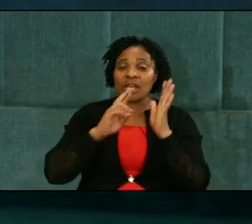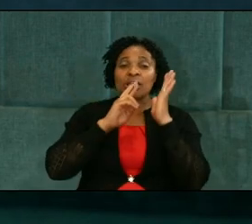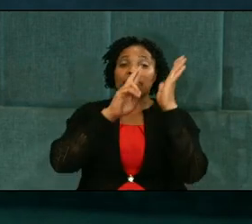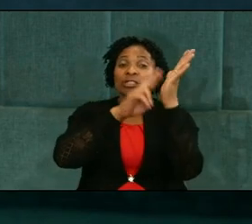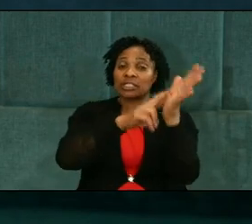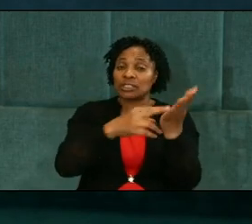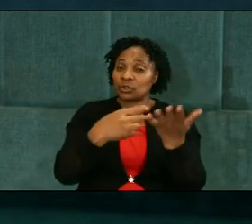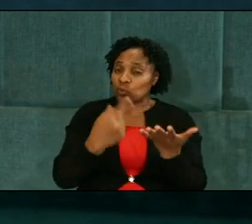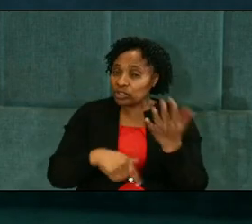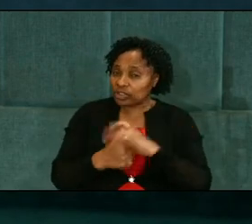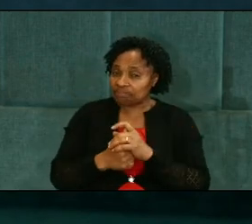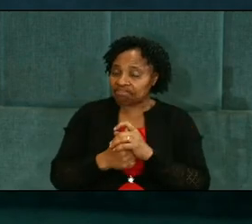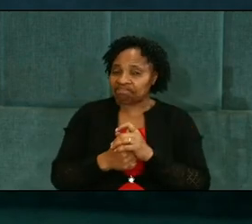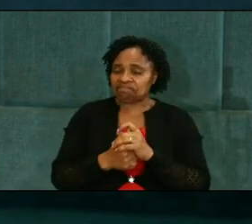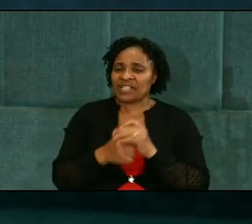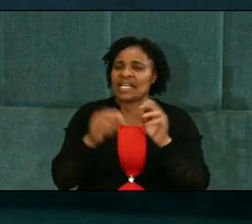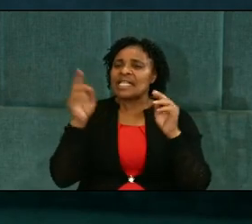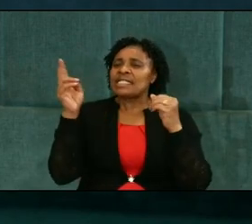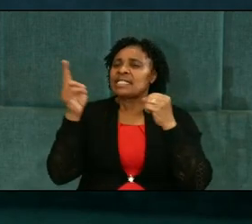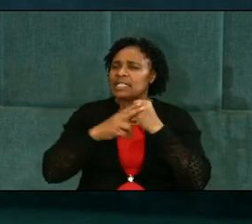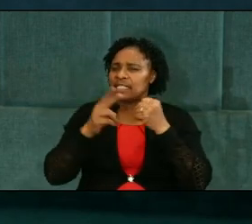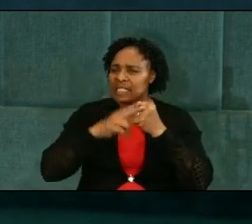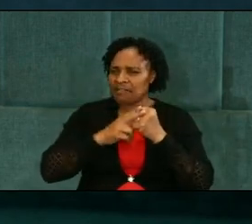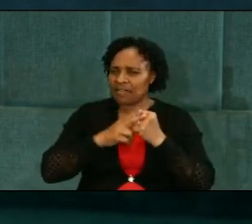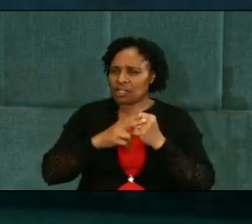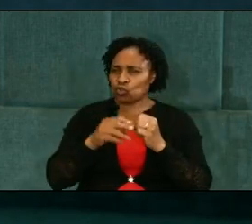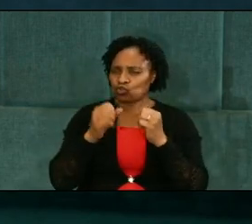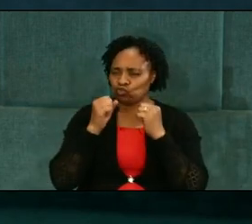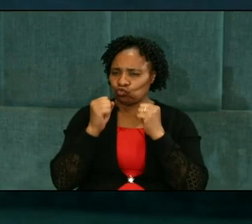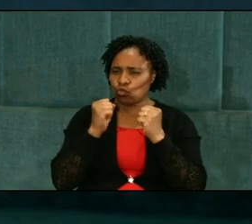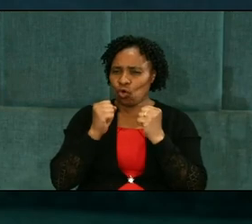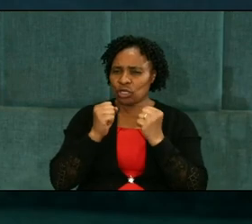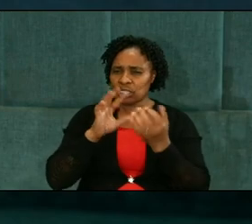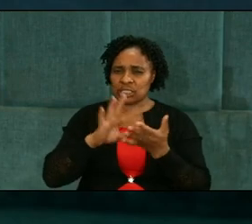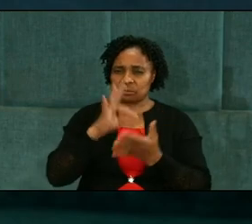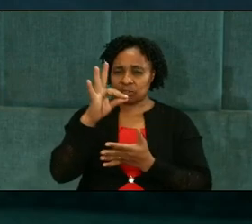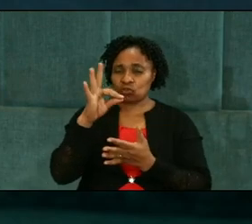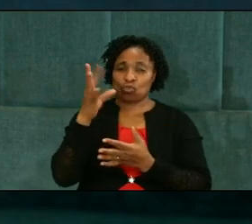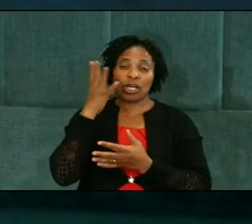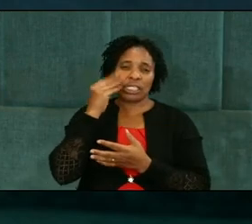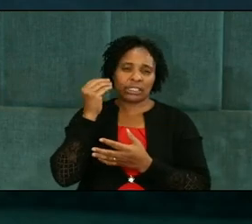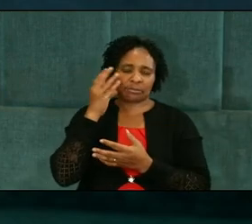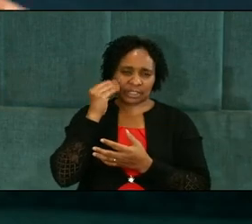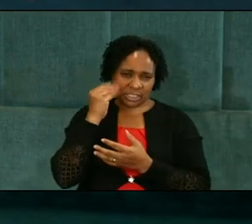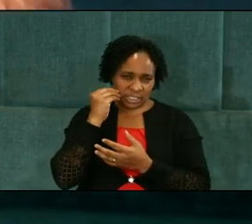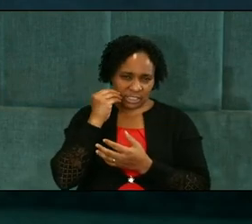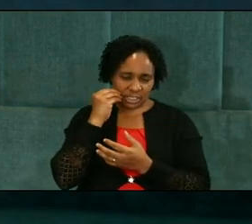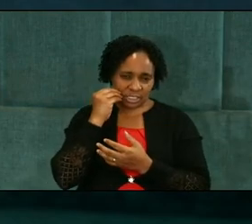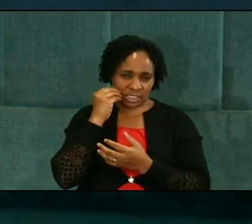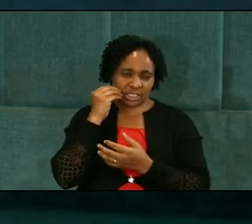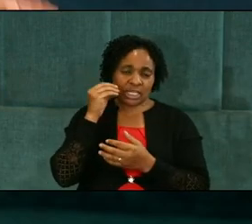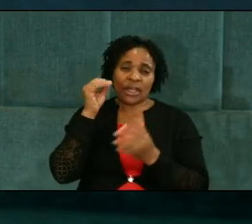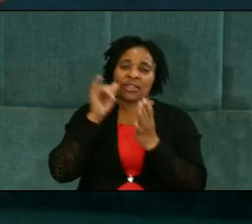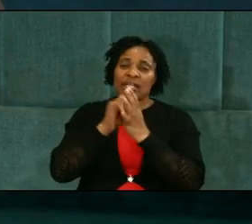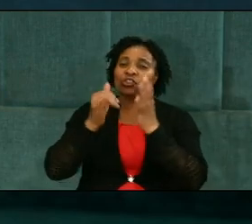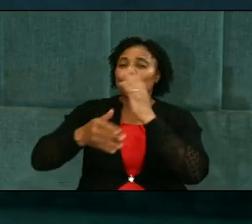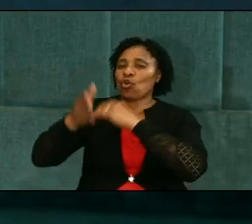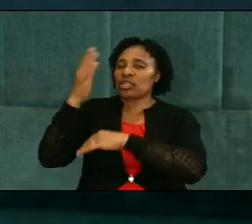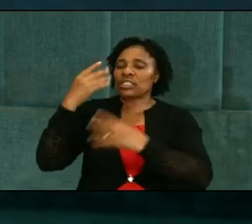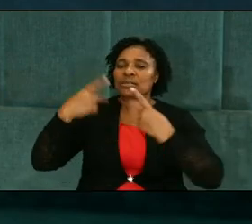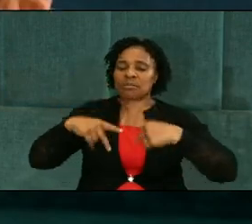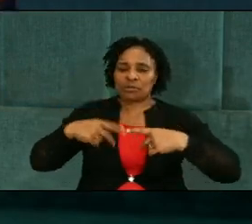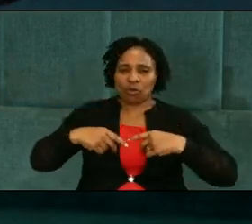represent seven distinct spiritual experience that God's people